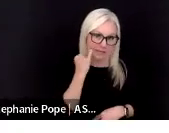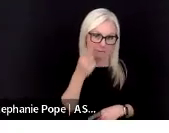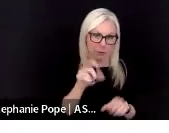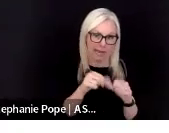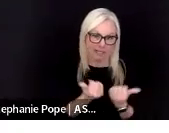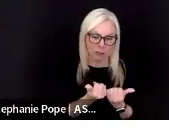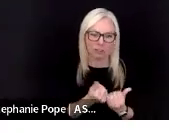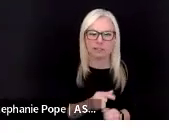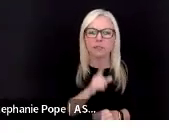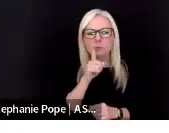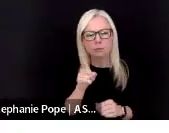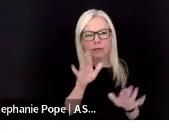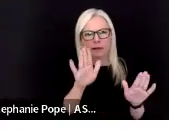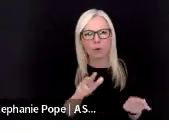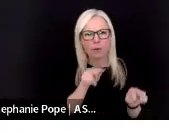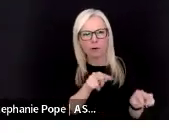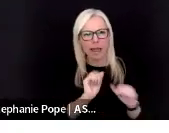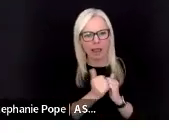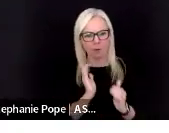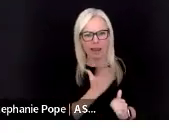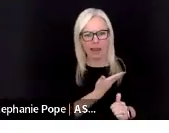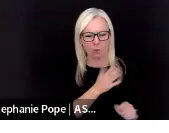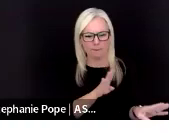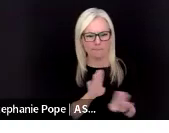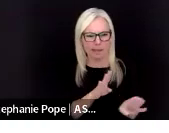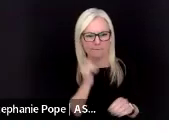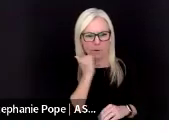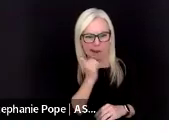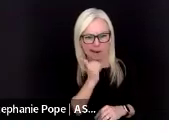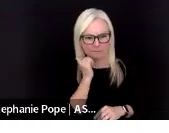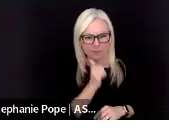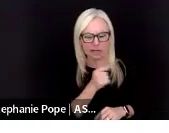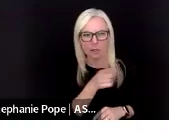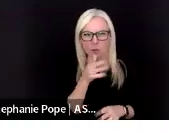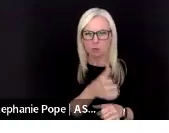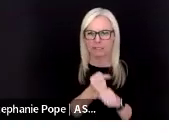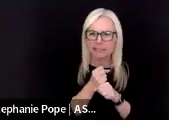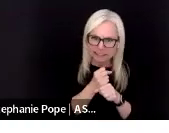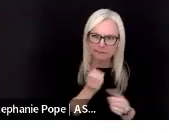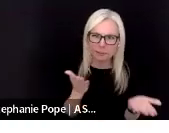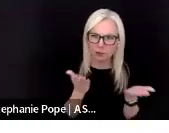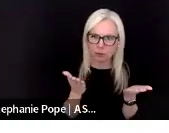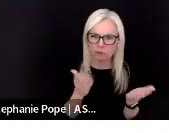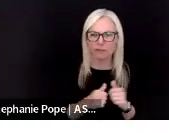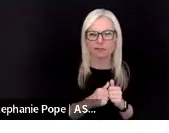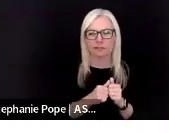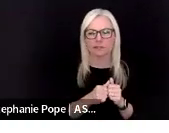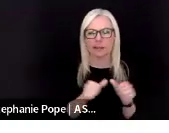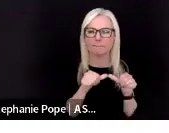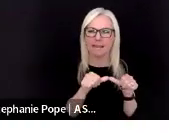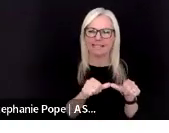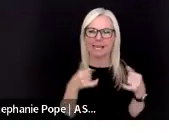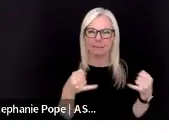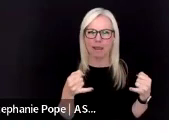take a look at how is our behavior every day in interacting with individuals receiving services, that most professional it can be, and maintaining boundaries that are healthy